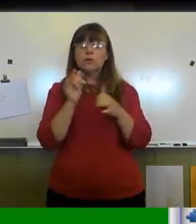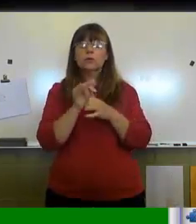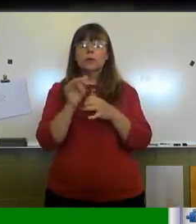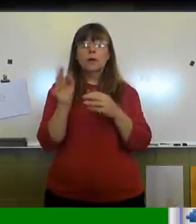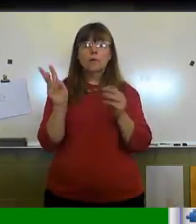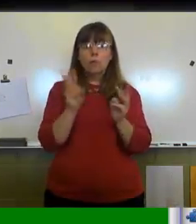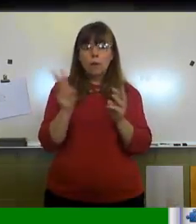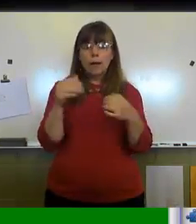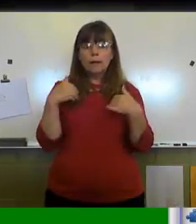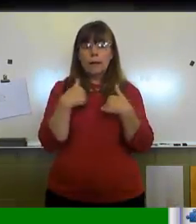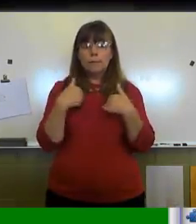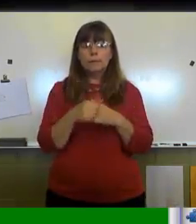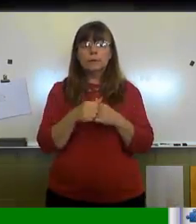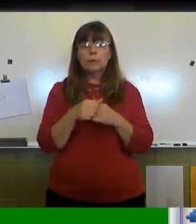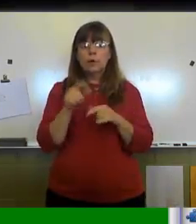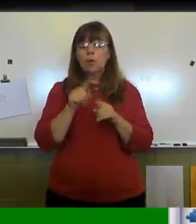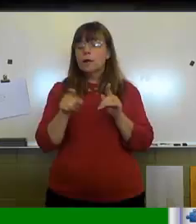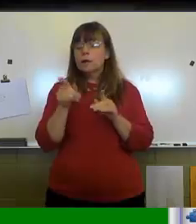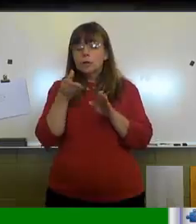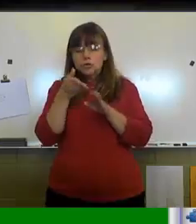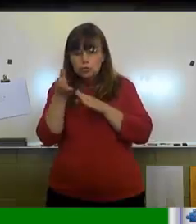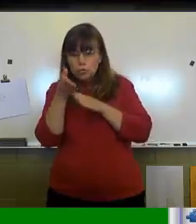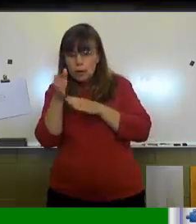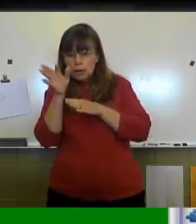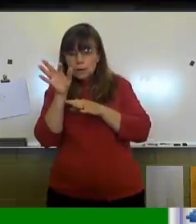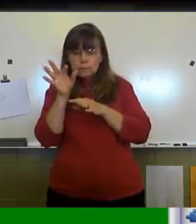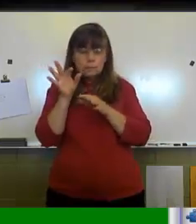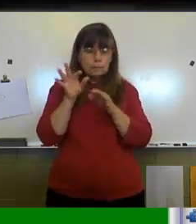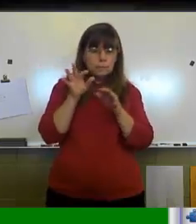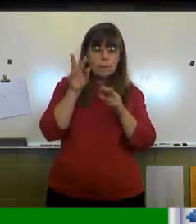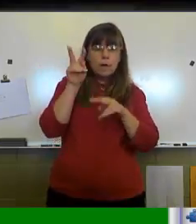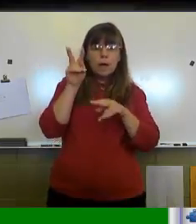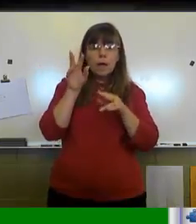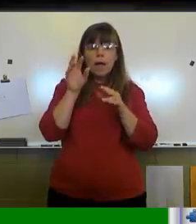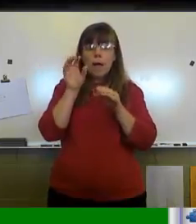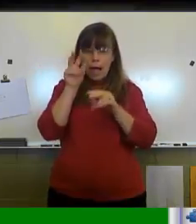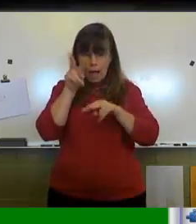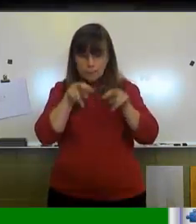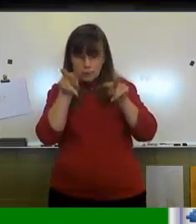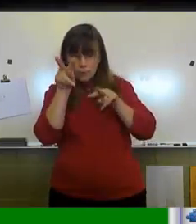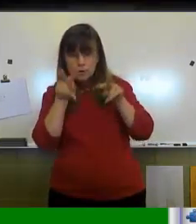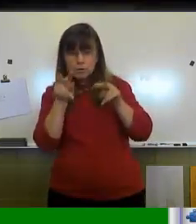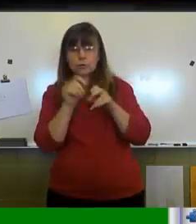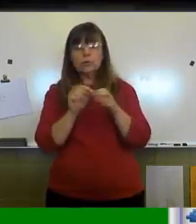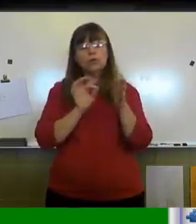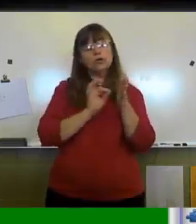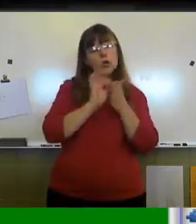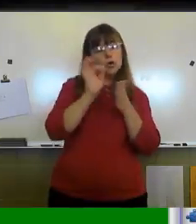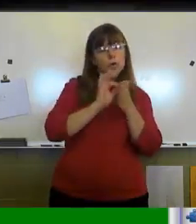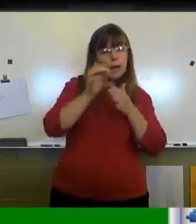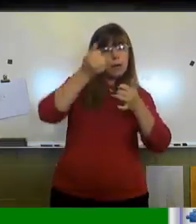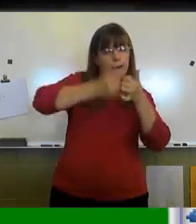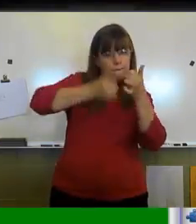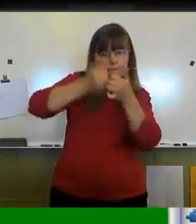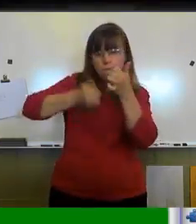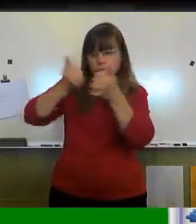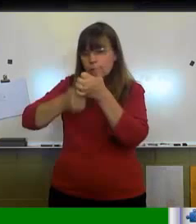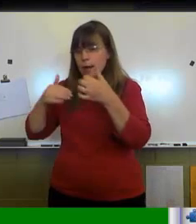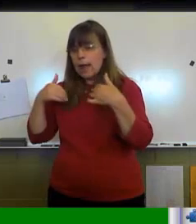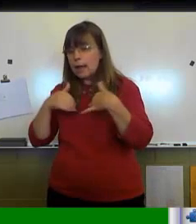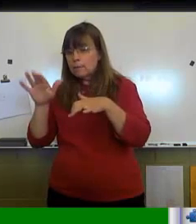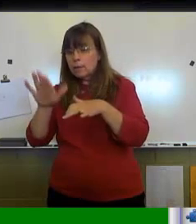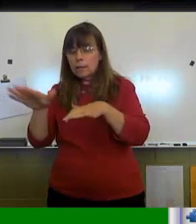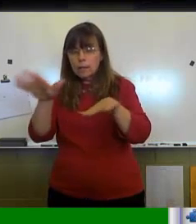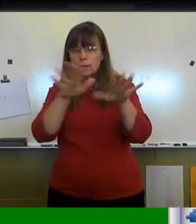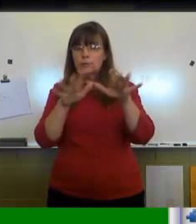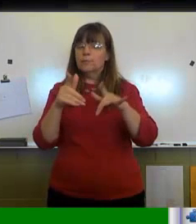observation, which means just that. You count every single animal, which it would be a pretty big job if you had to do that for all the animals in the world. So that's